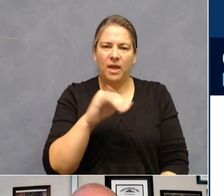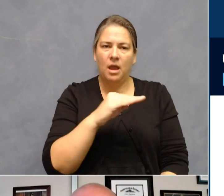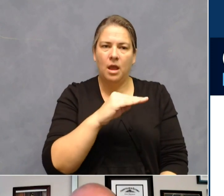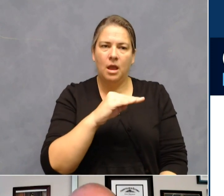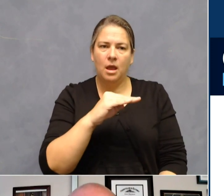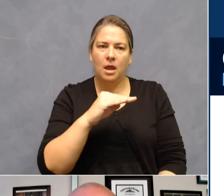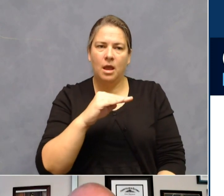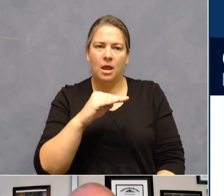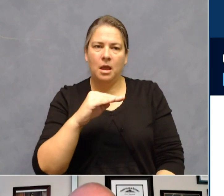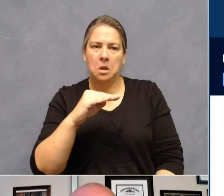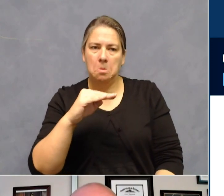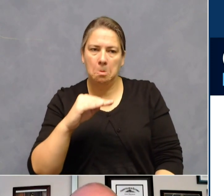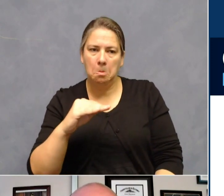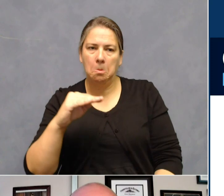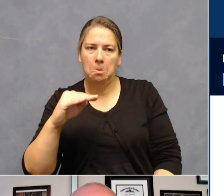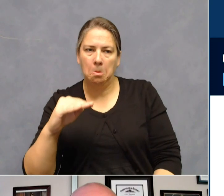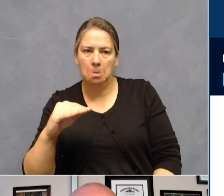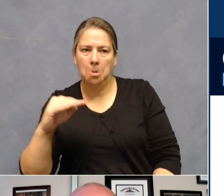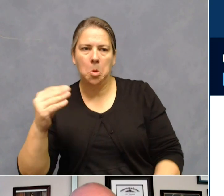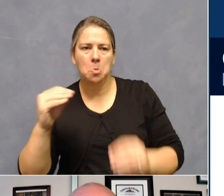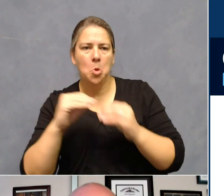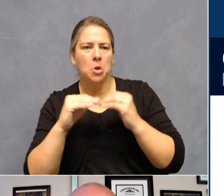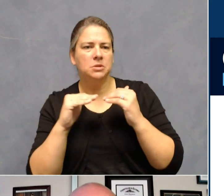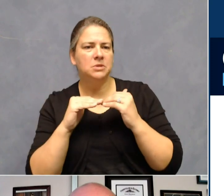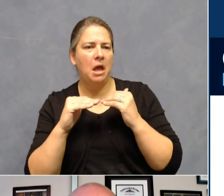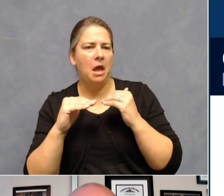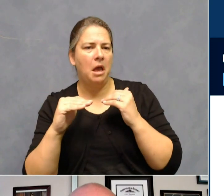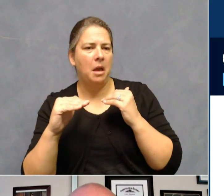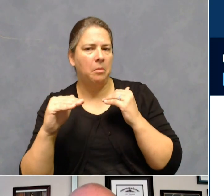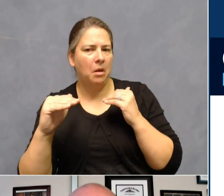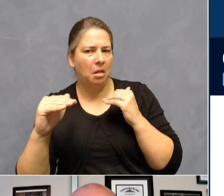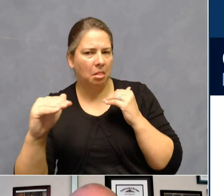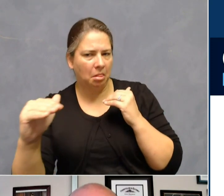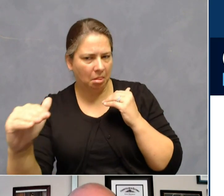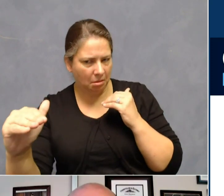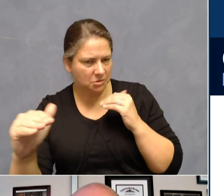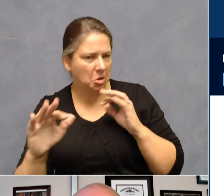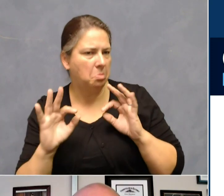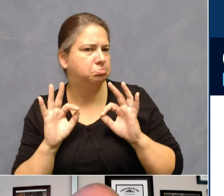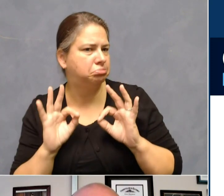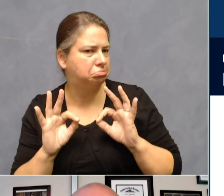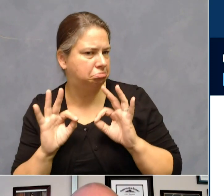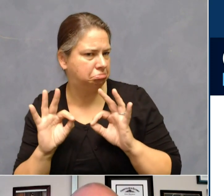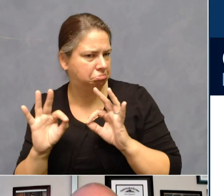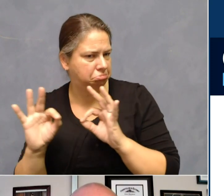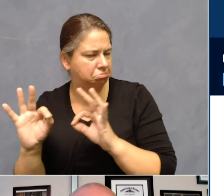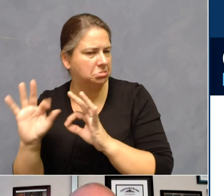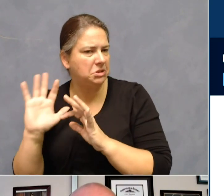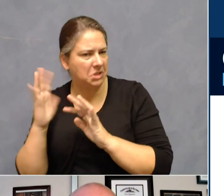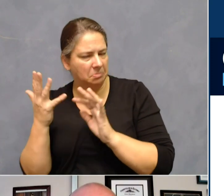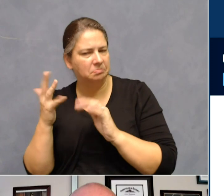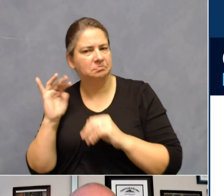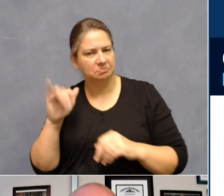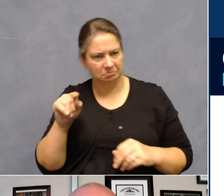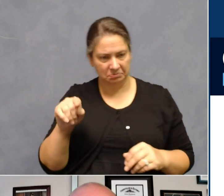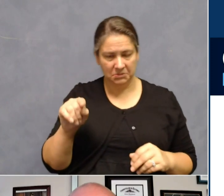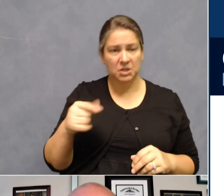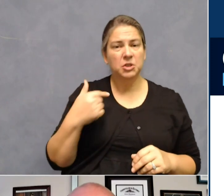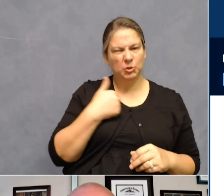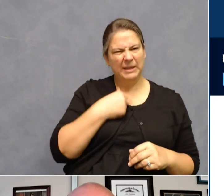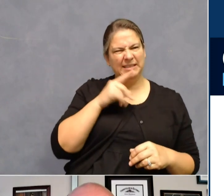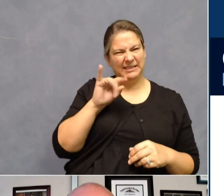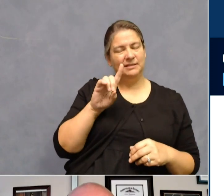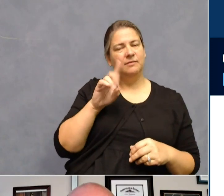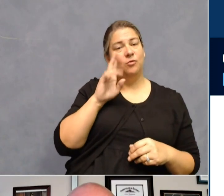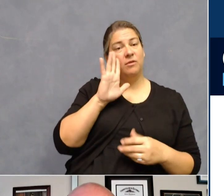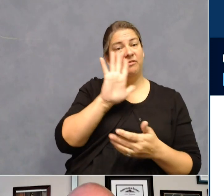well approximates the blue line. So we've done a more than 5-week study. We found that the two numbers approximate each other very